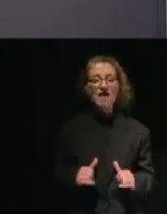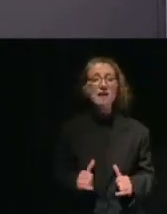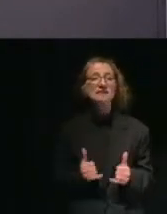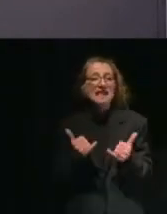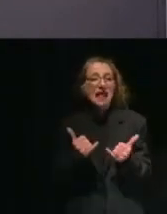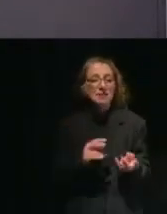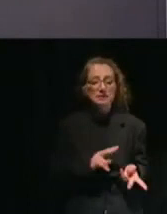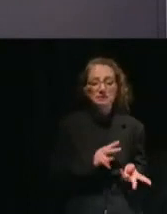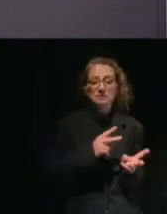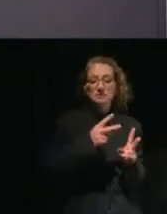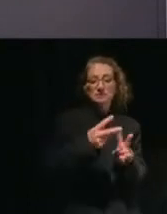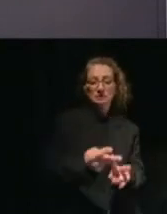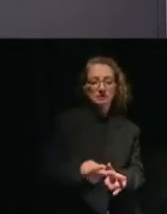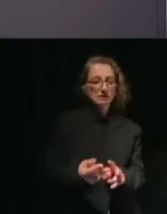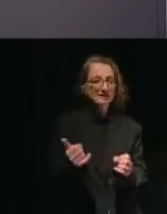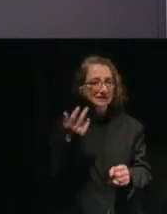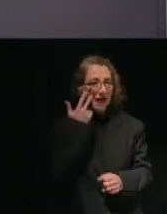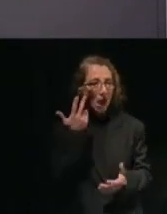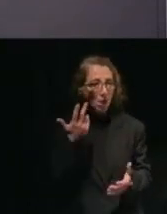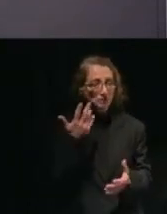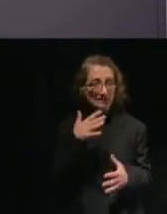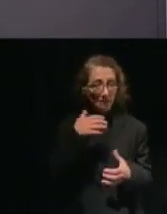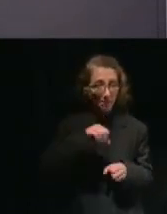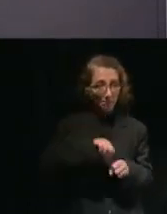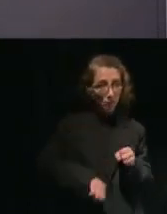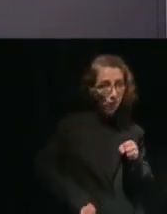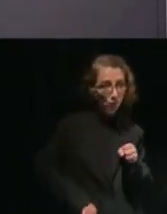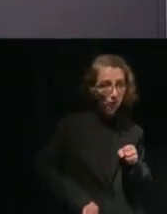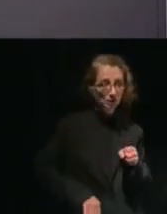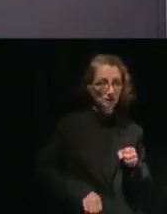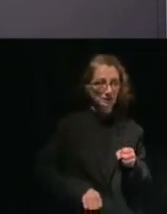were there kinds of breaks or breakthroughs, and what kind of types are there?